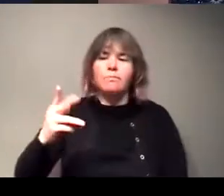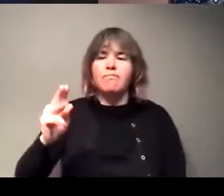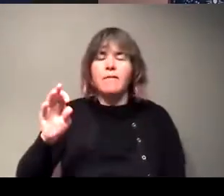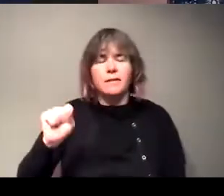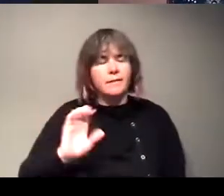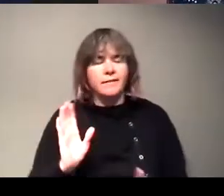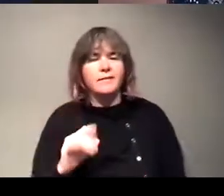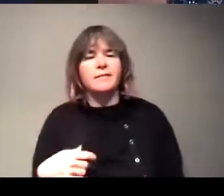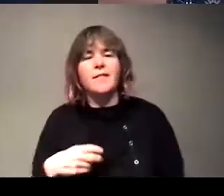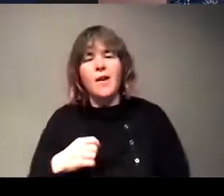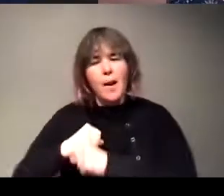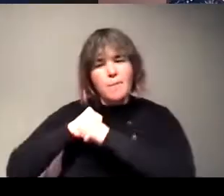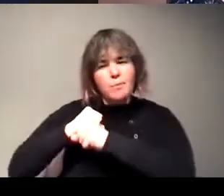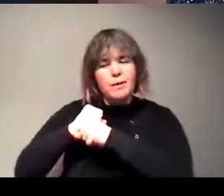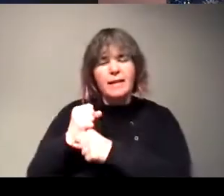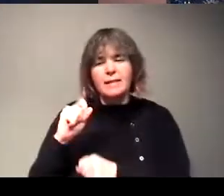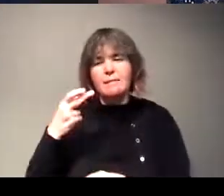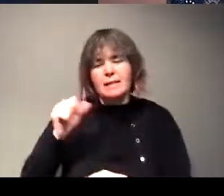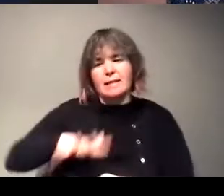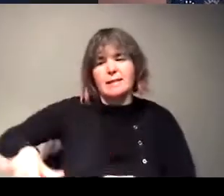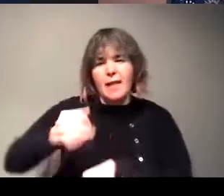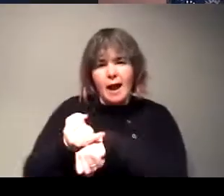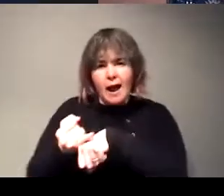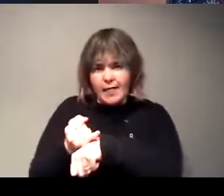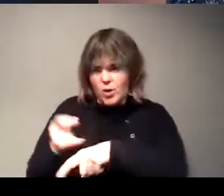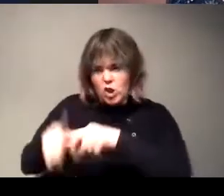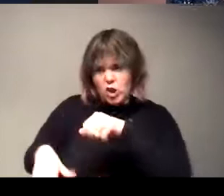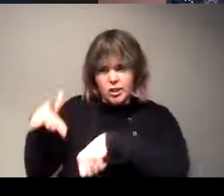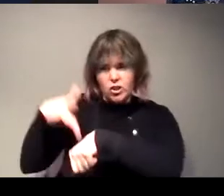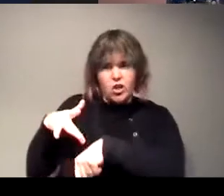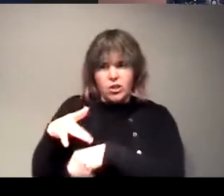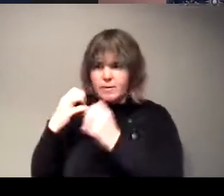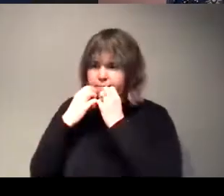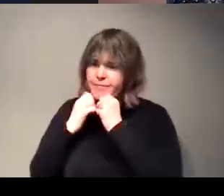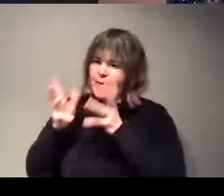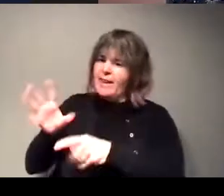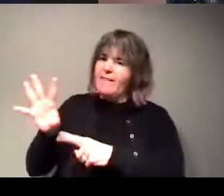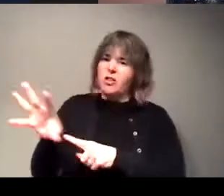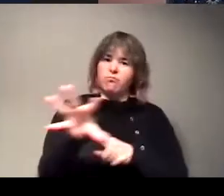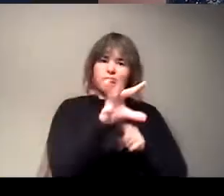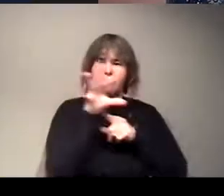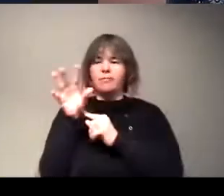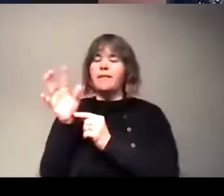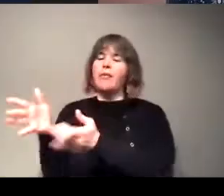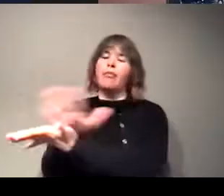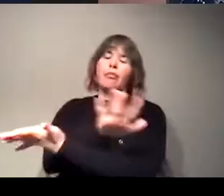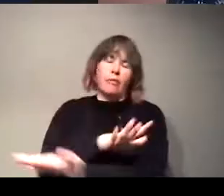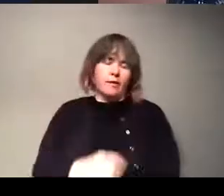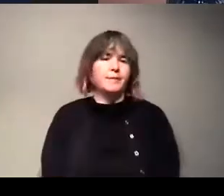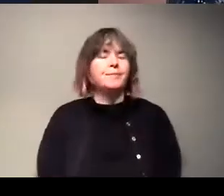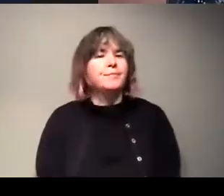like a protected species on the island they were filming on. So they like couldn't touch them. Yes. Right. Yeah. Yeah. Hopefully they wouldn't